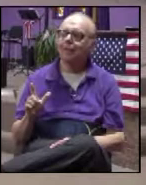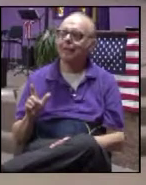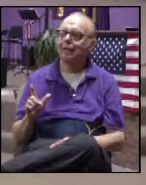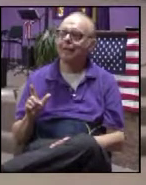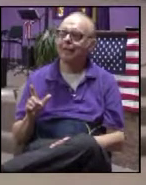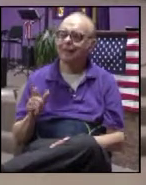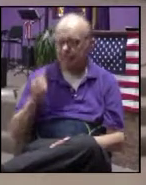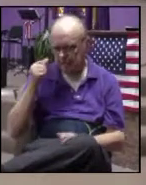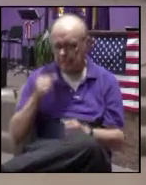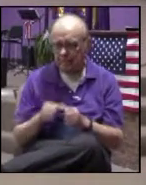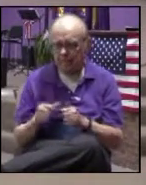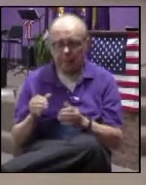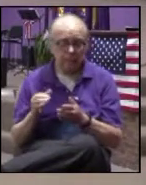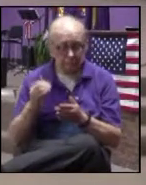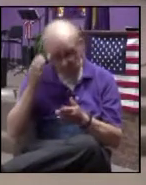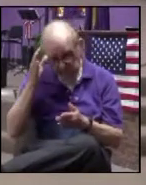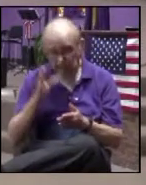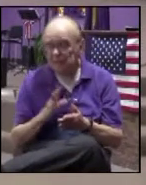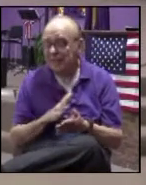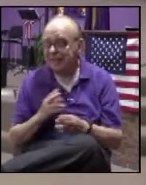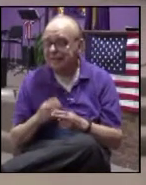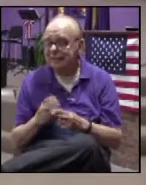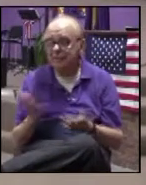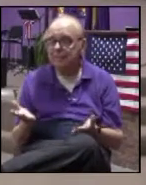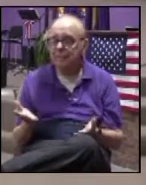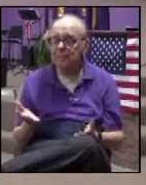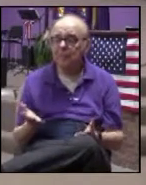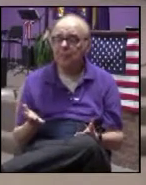And do you remember who he was?